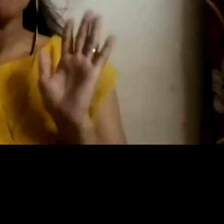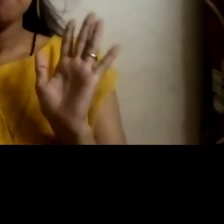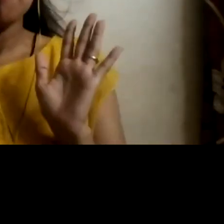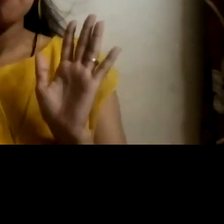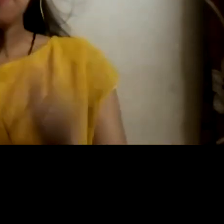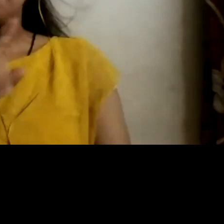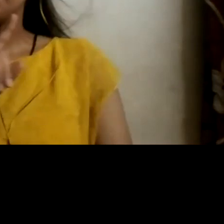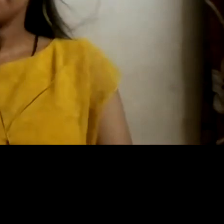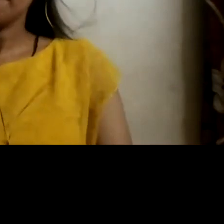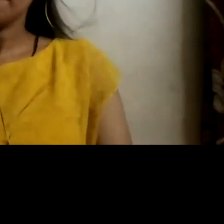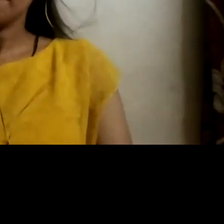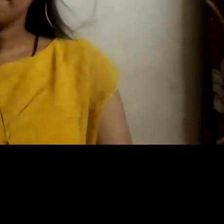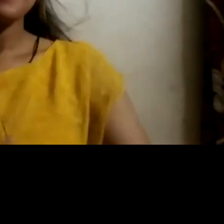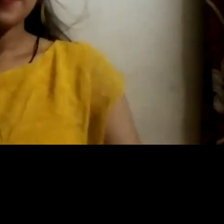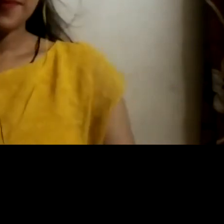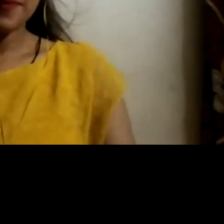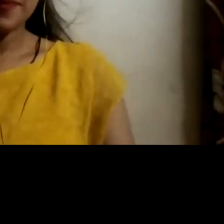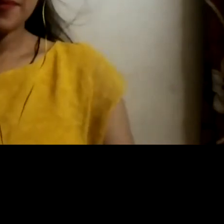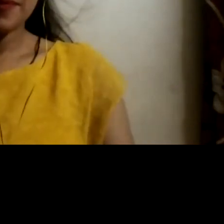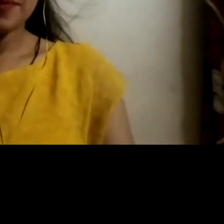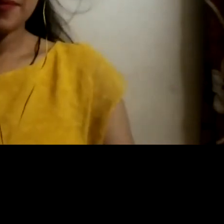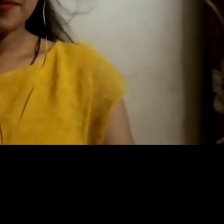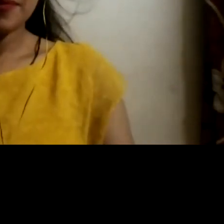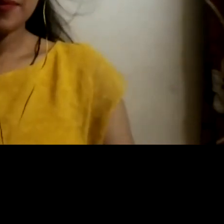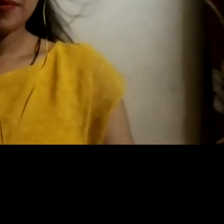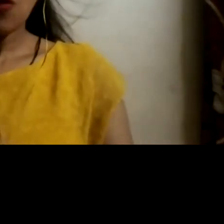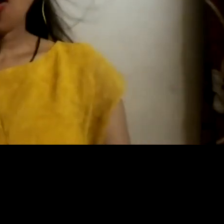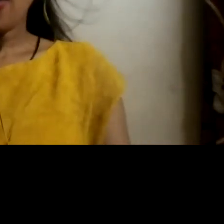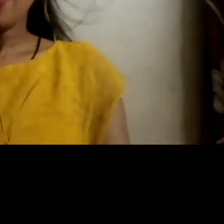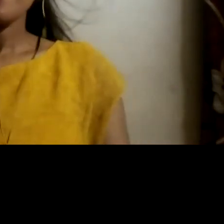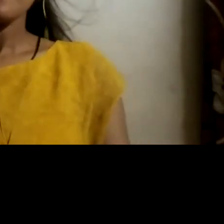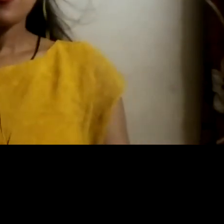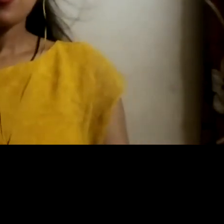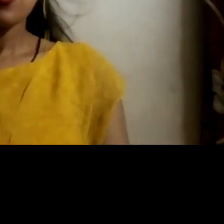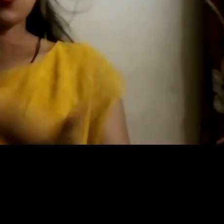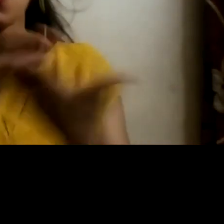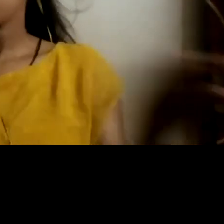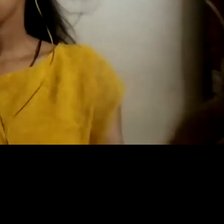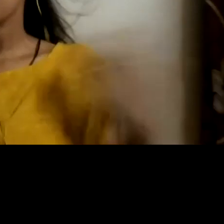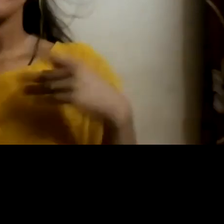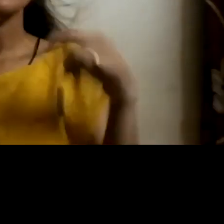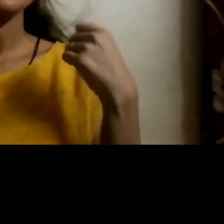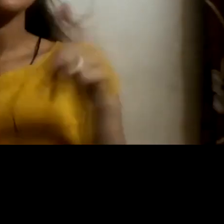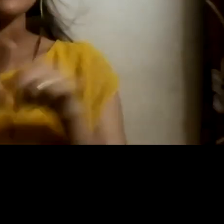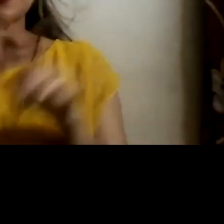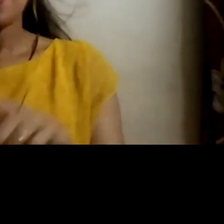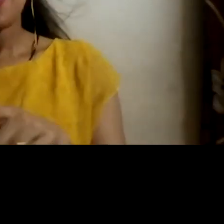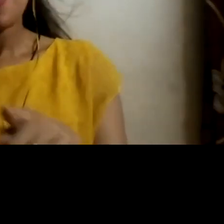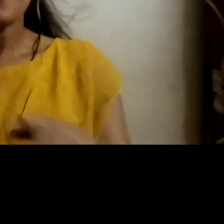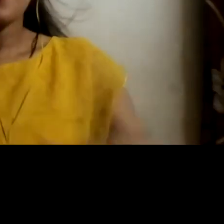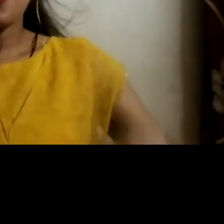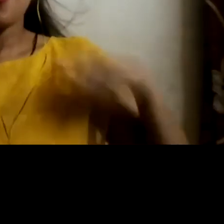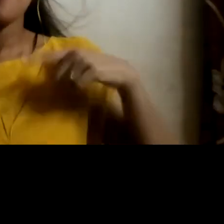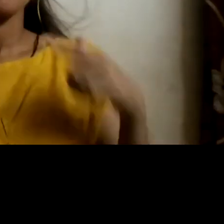Yet, I consider that we are all citizens of a country, and there are two laws that